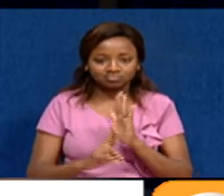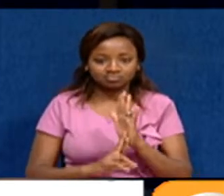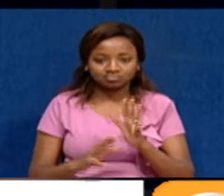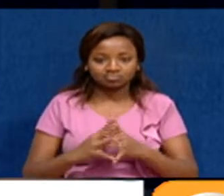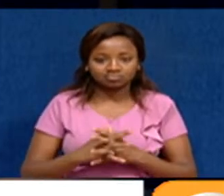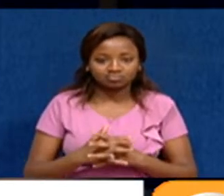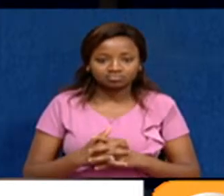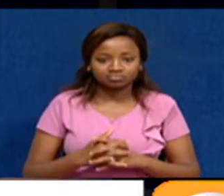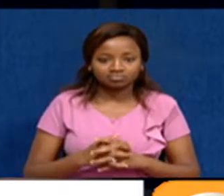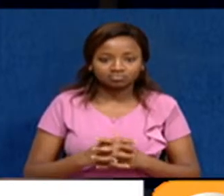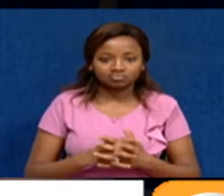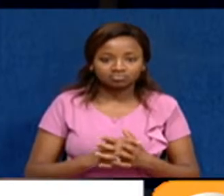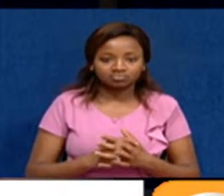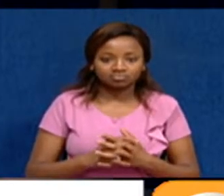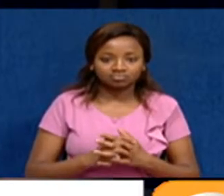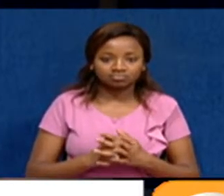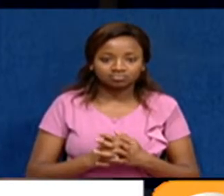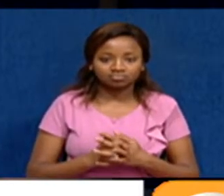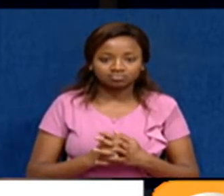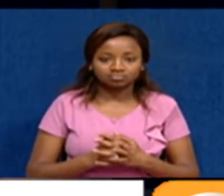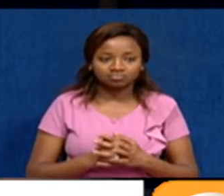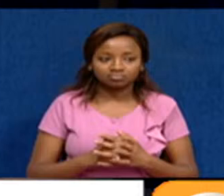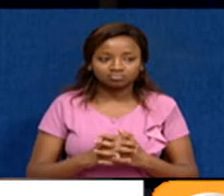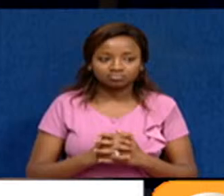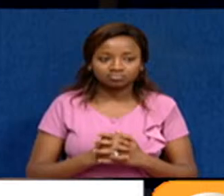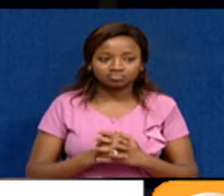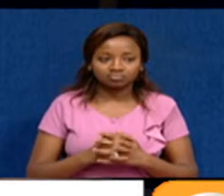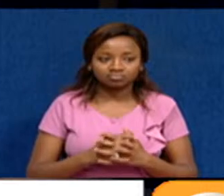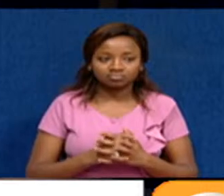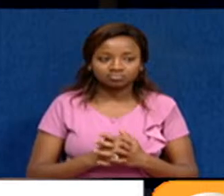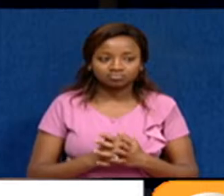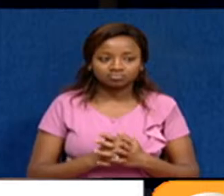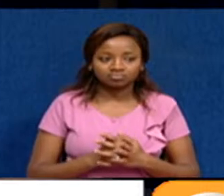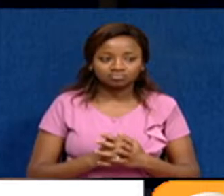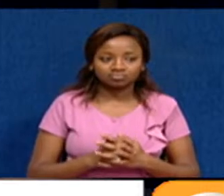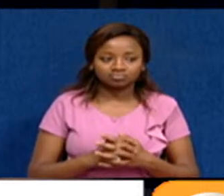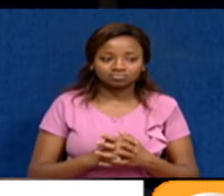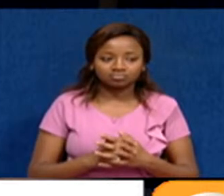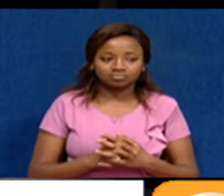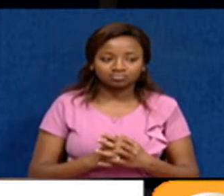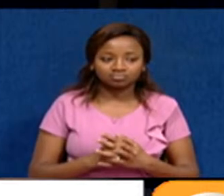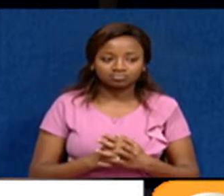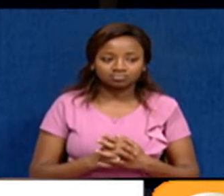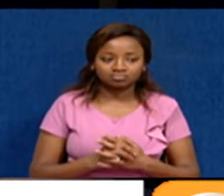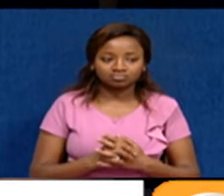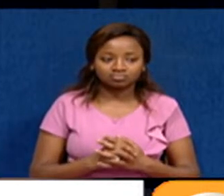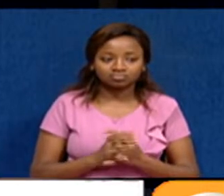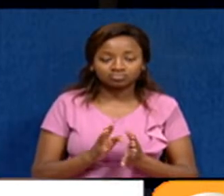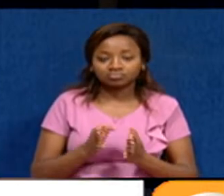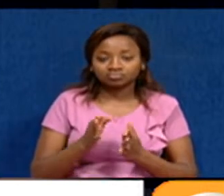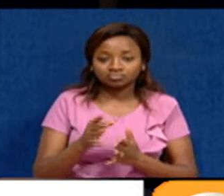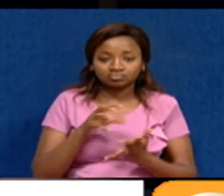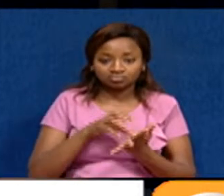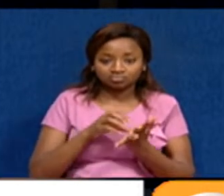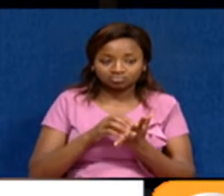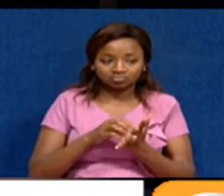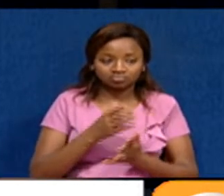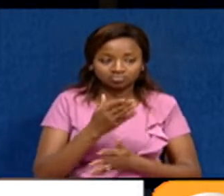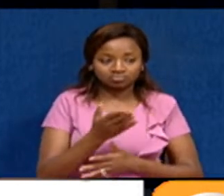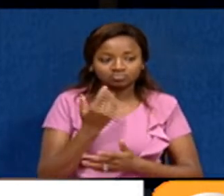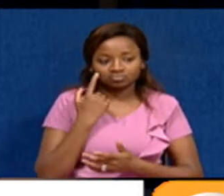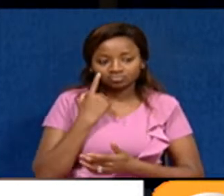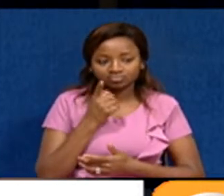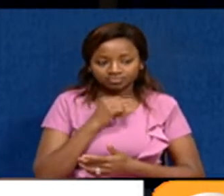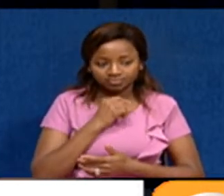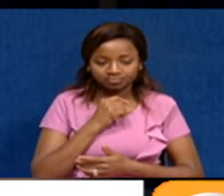Now, here we are. We have a situation at hand I believe that what is